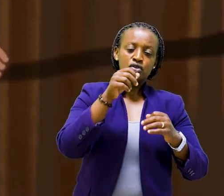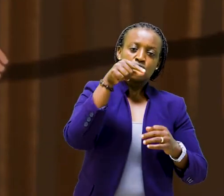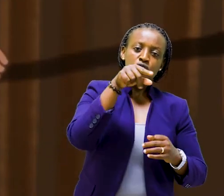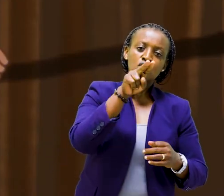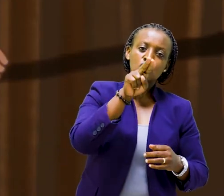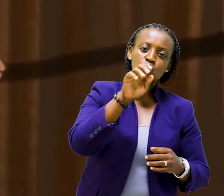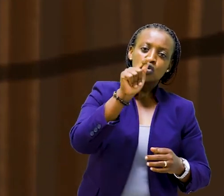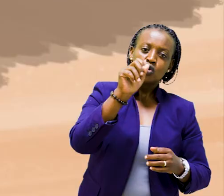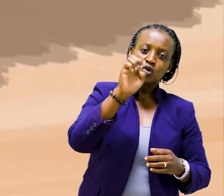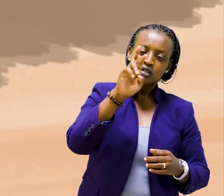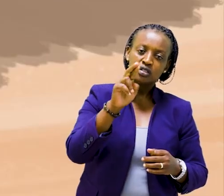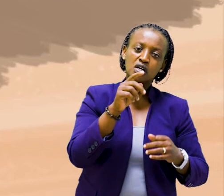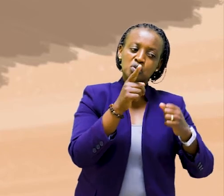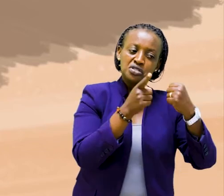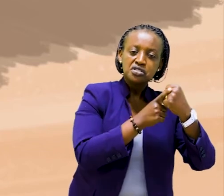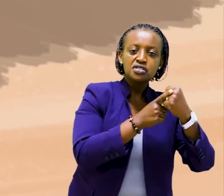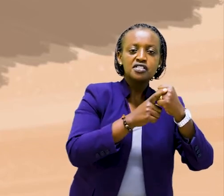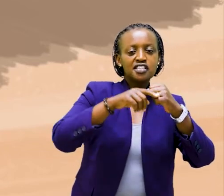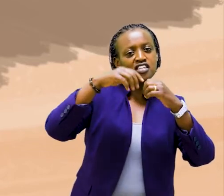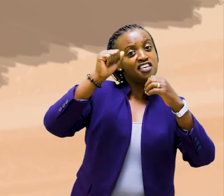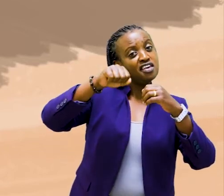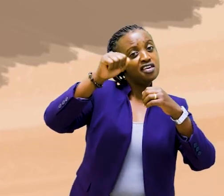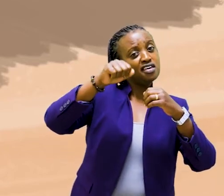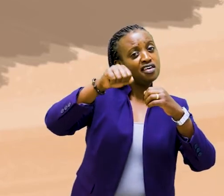to 6. Yes!